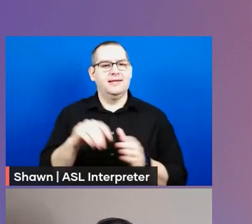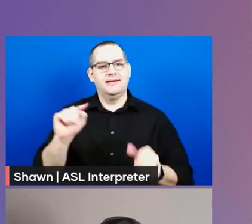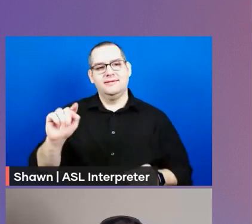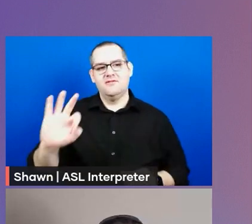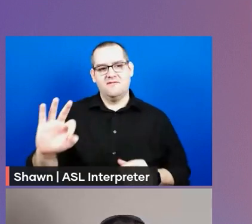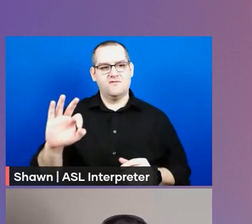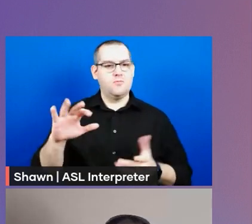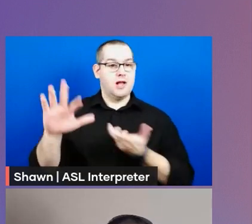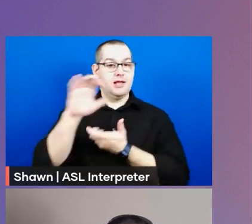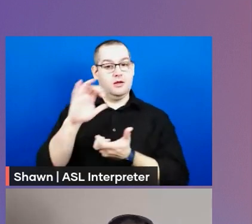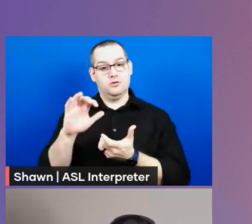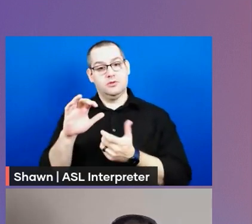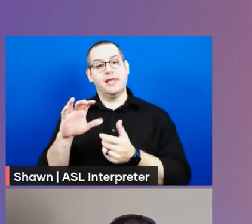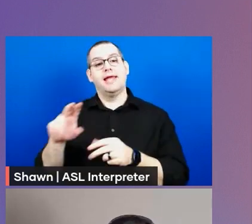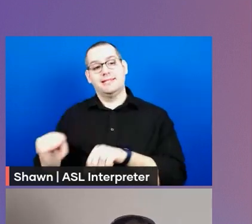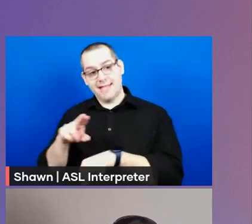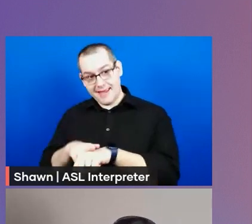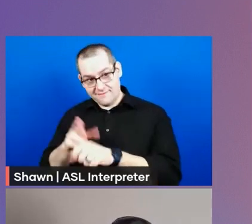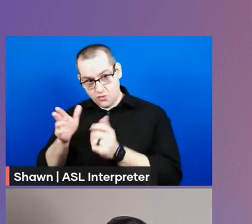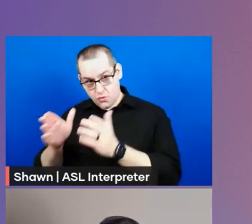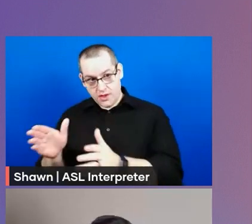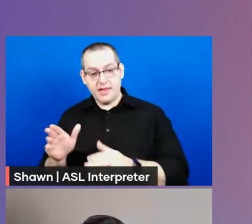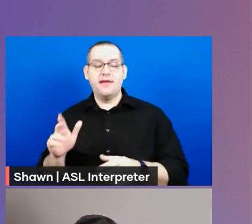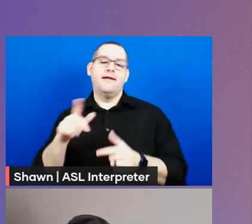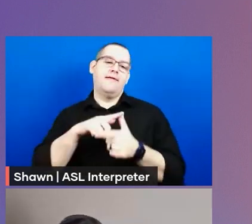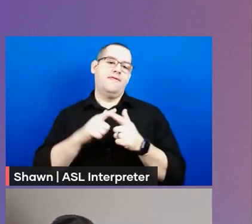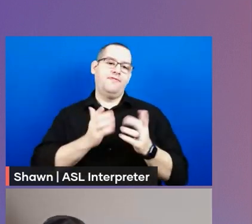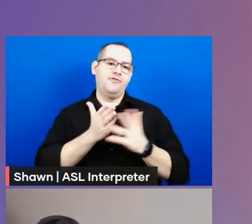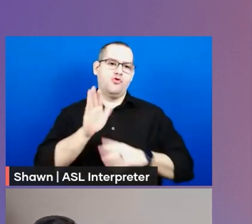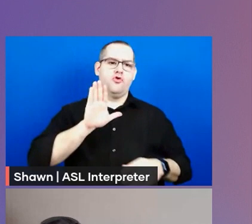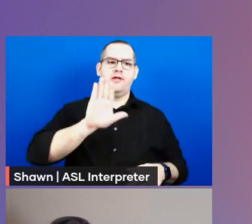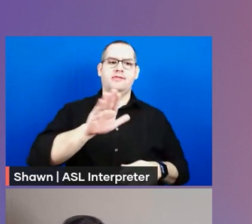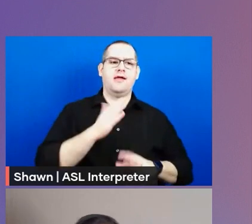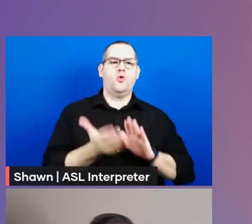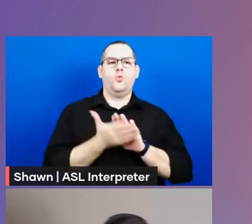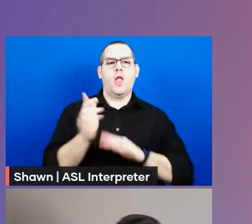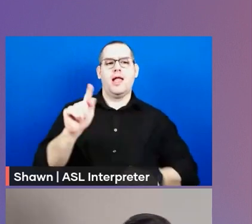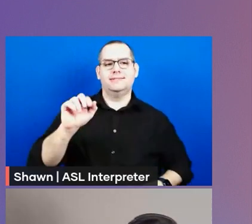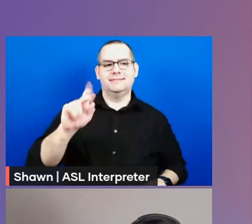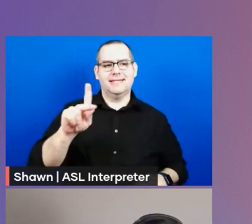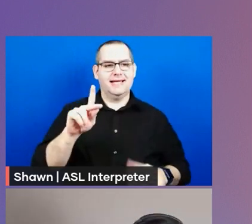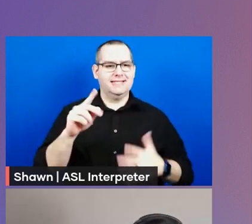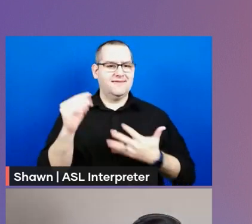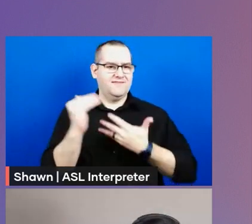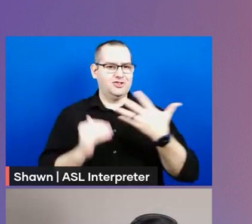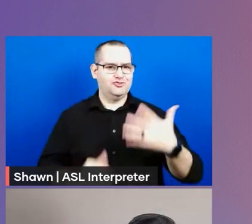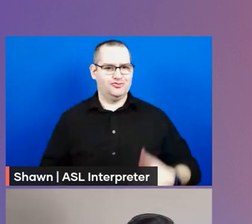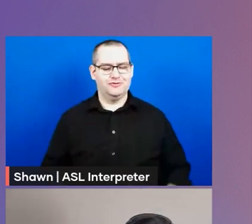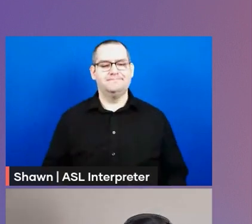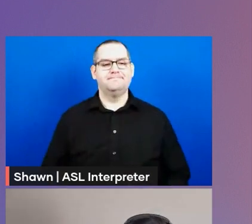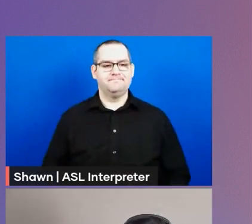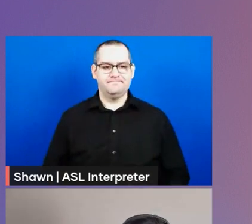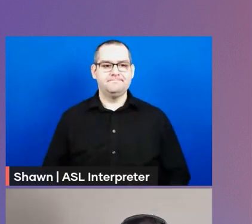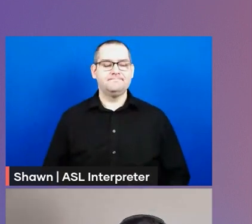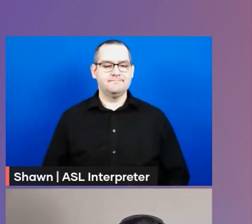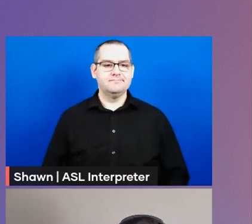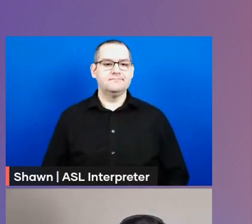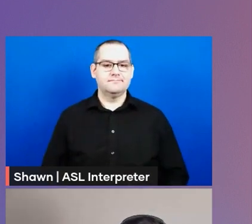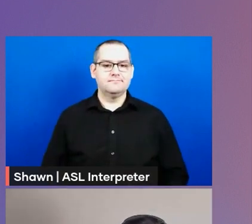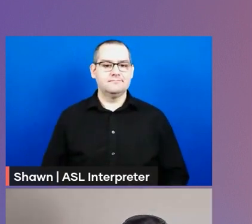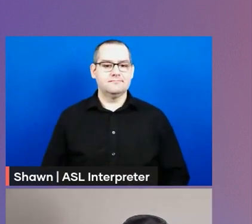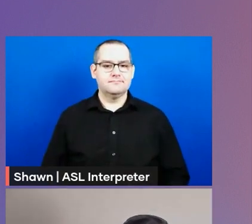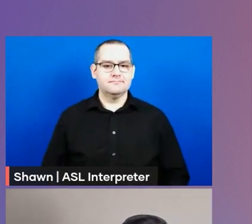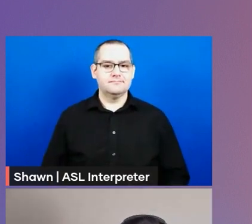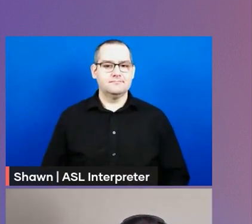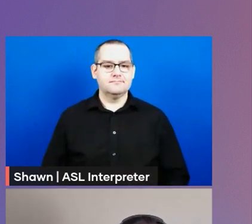be the native way, and then one is going to be through their run task feature. And so let's